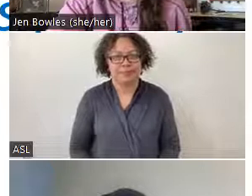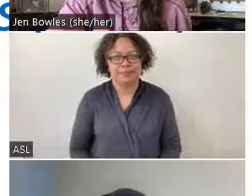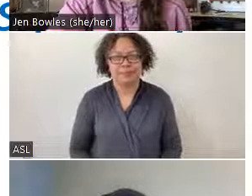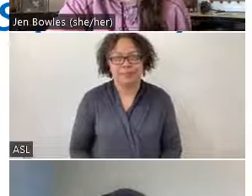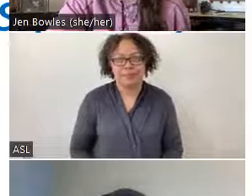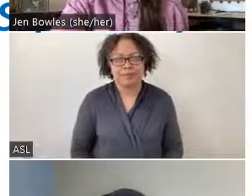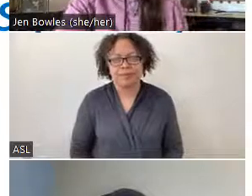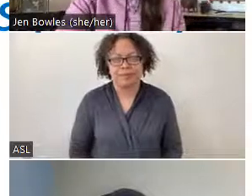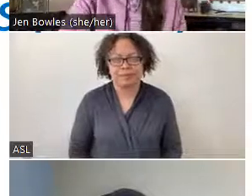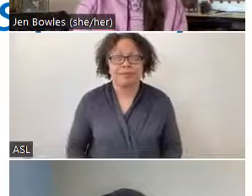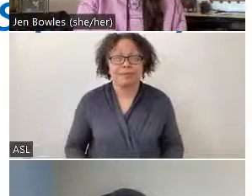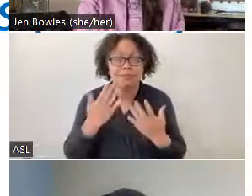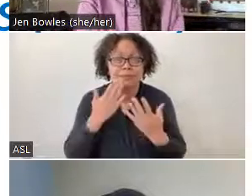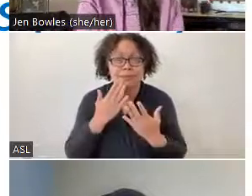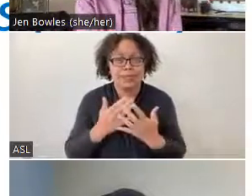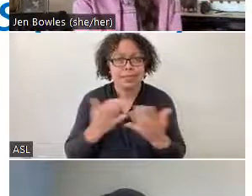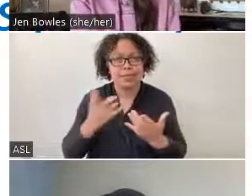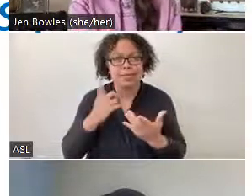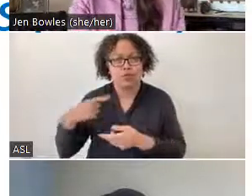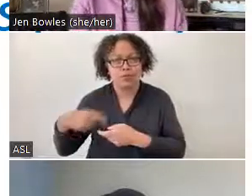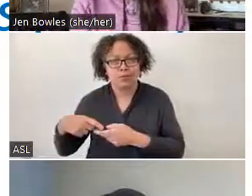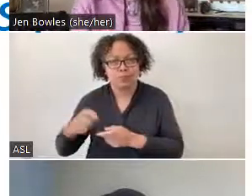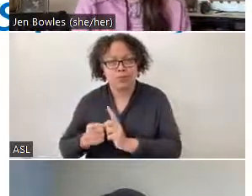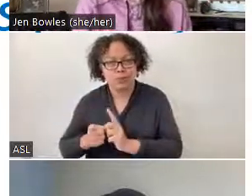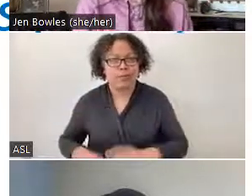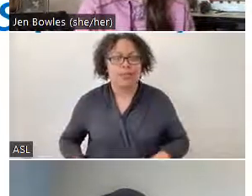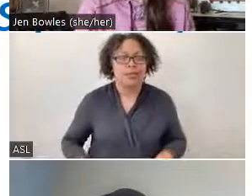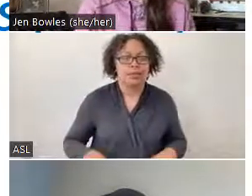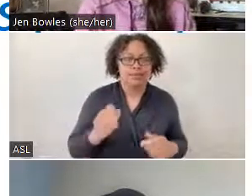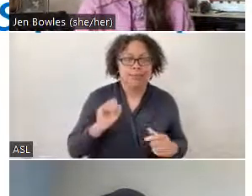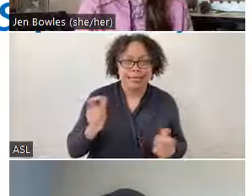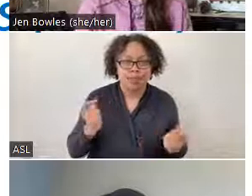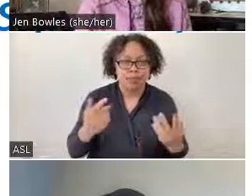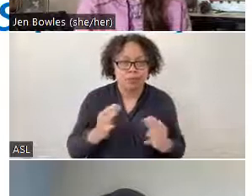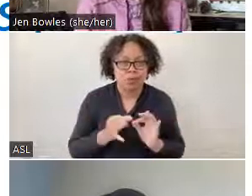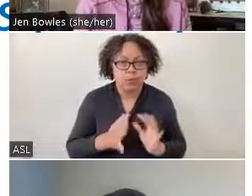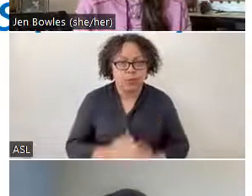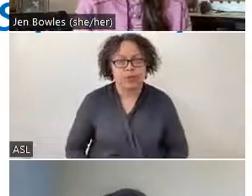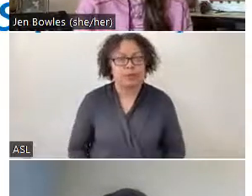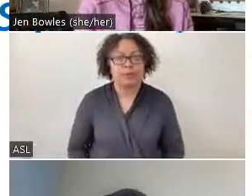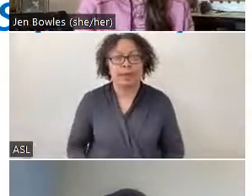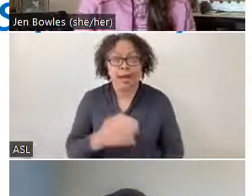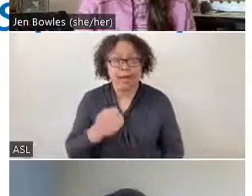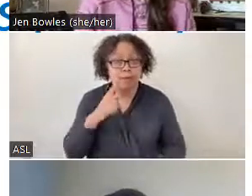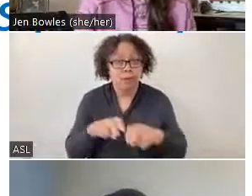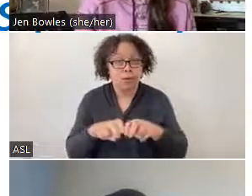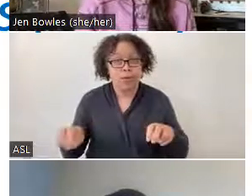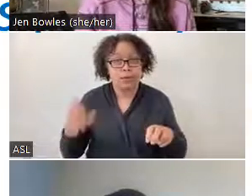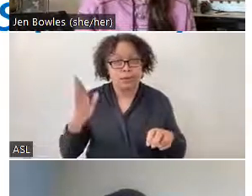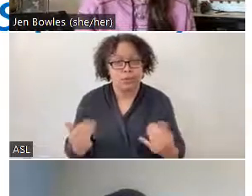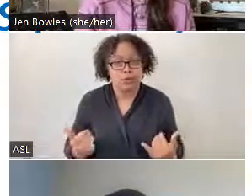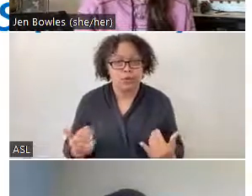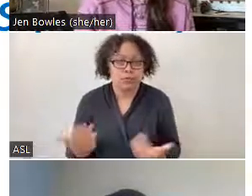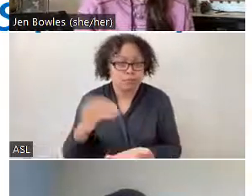Thank you so much to all of our interpreters today and to our panelists. So again,